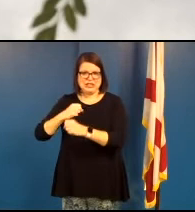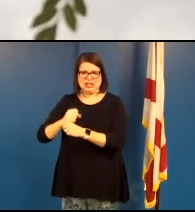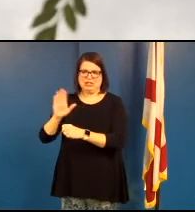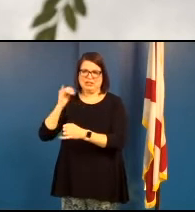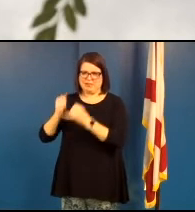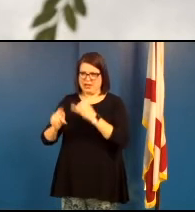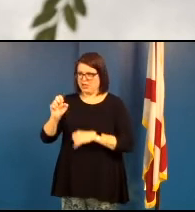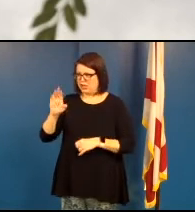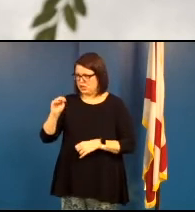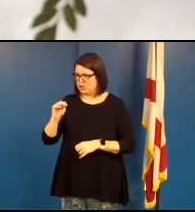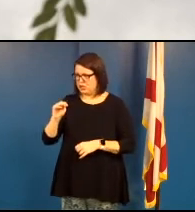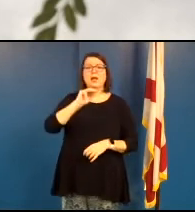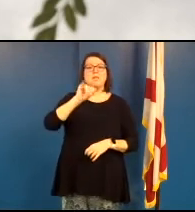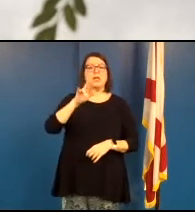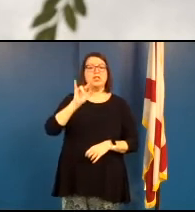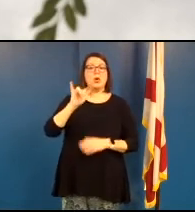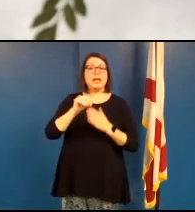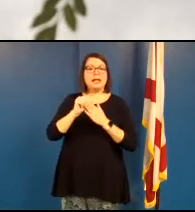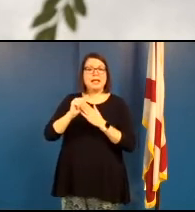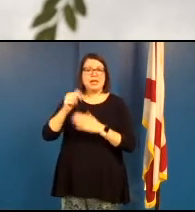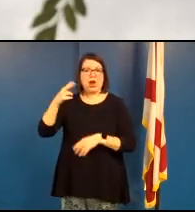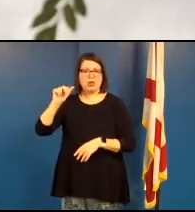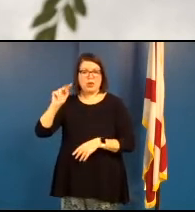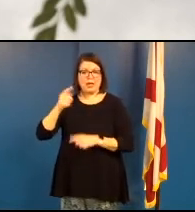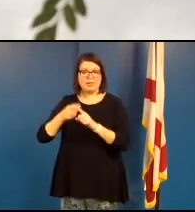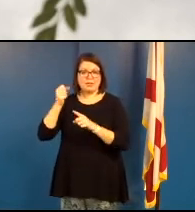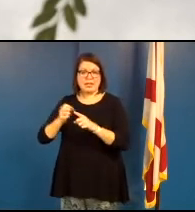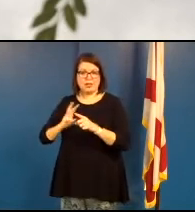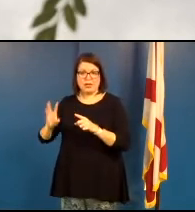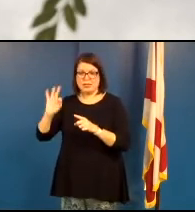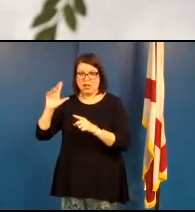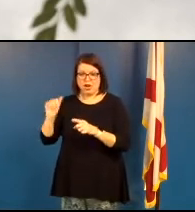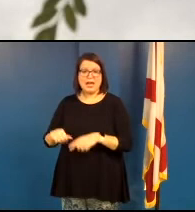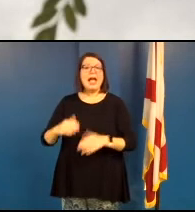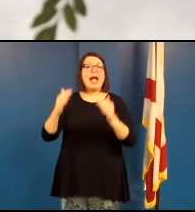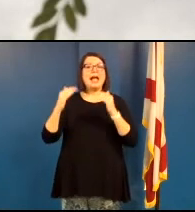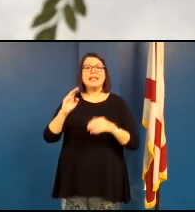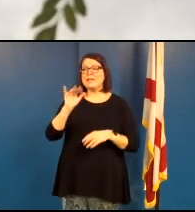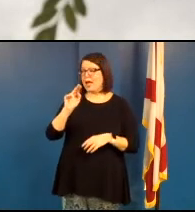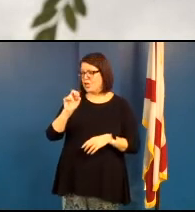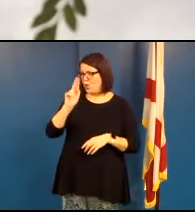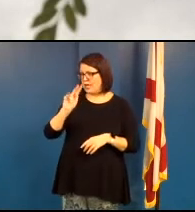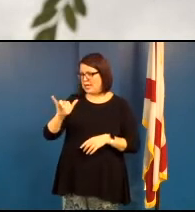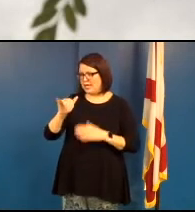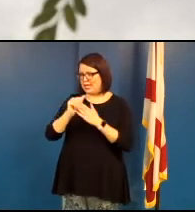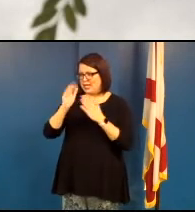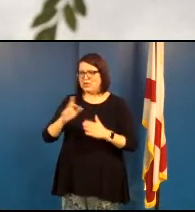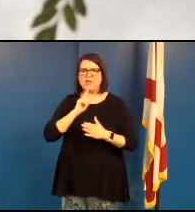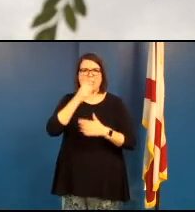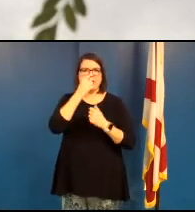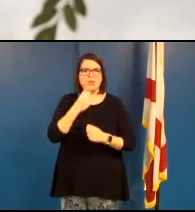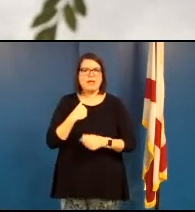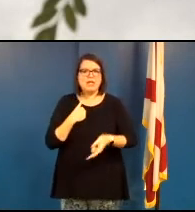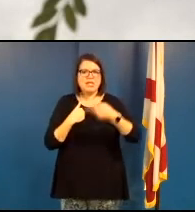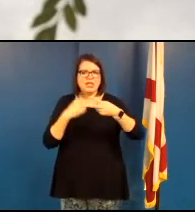Grant from Southwest Florida. And then the minority leaders, which is very unique for this session, there's co-minority leaders. So you have